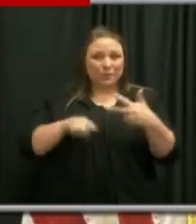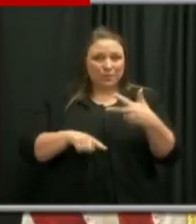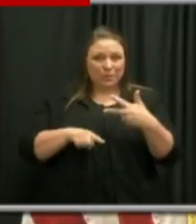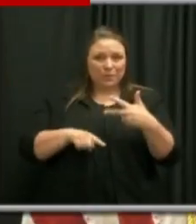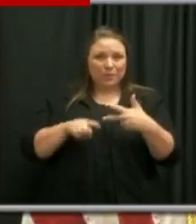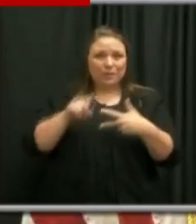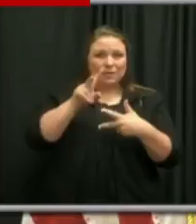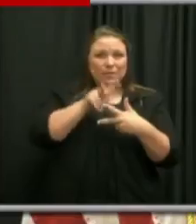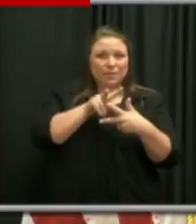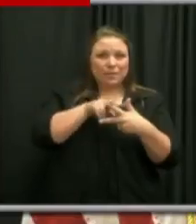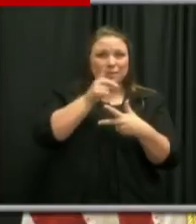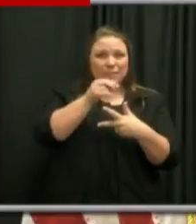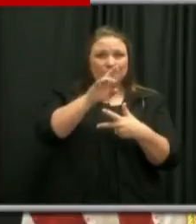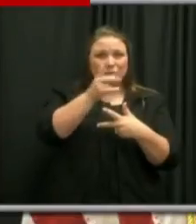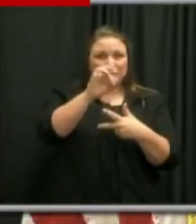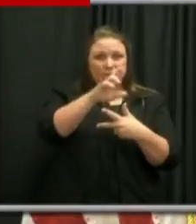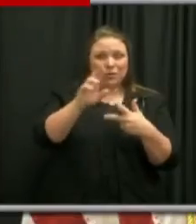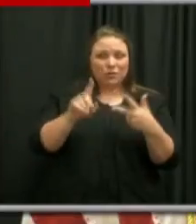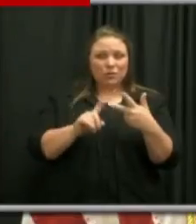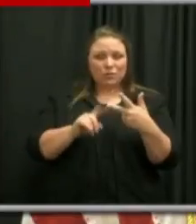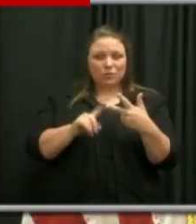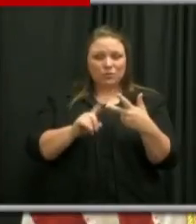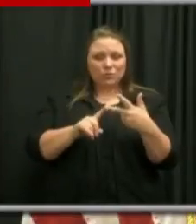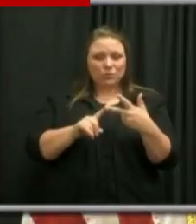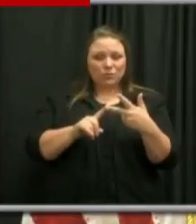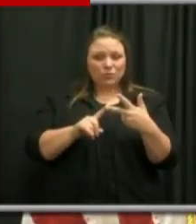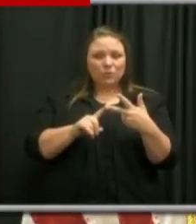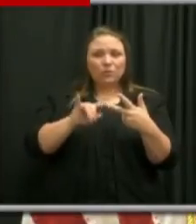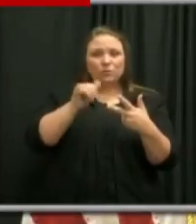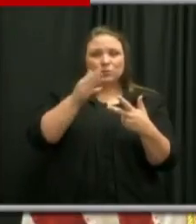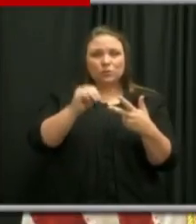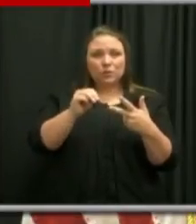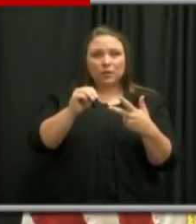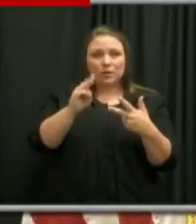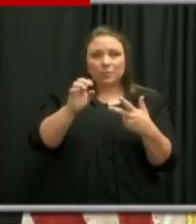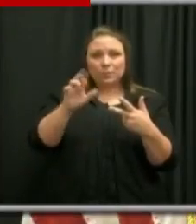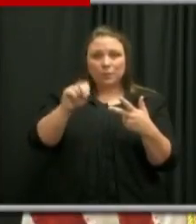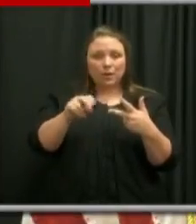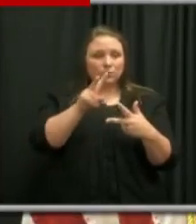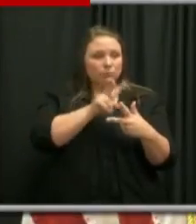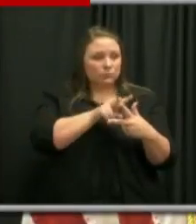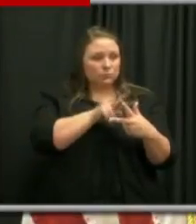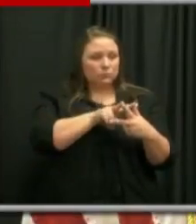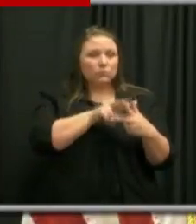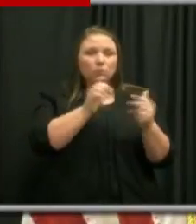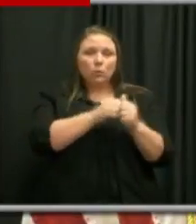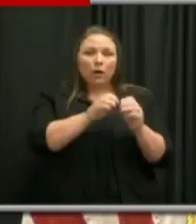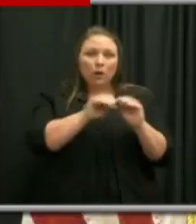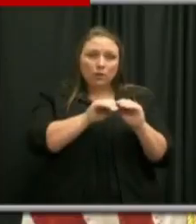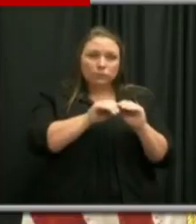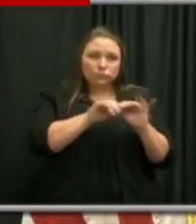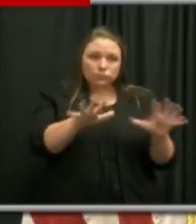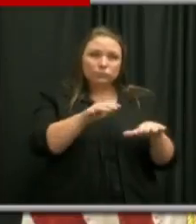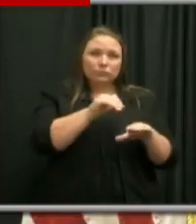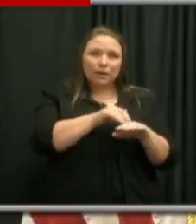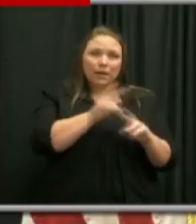Dr. Jahangir and the other one for Mr. Jim Brown. The 2 questions are, the first is, with the outbreak at